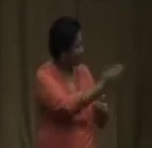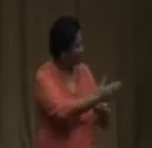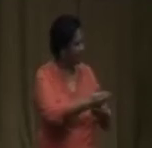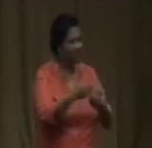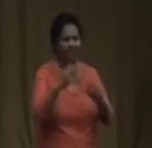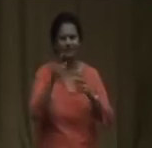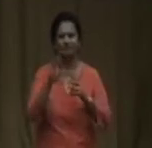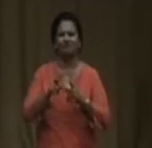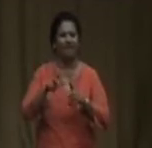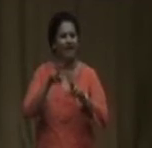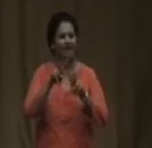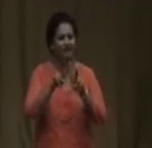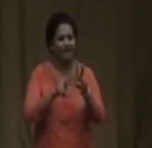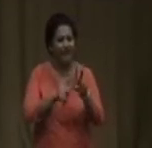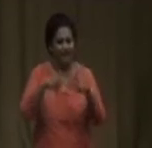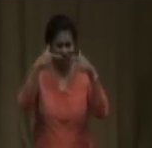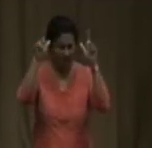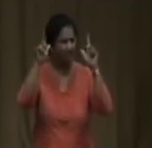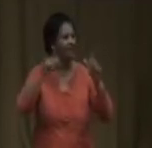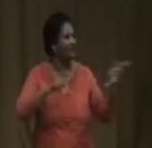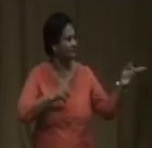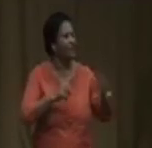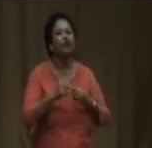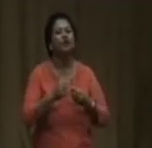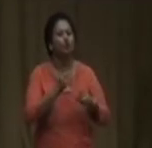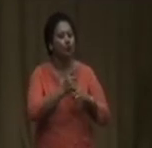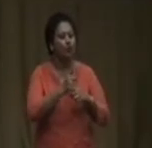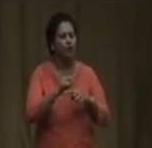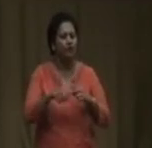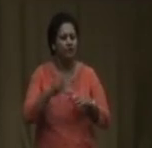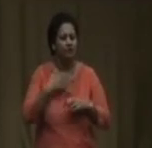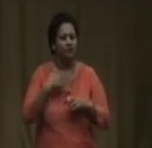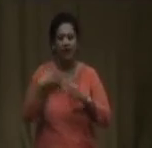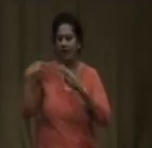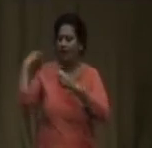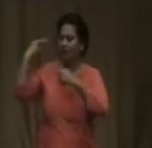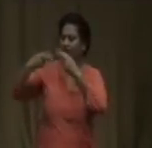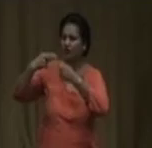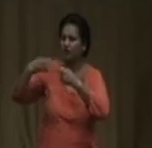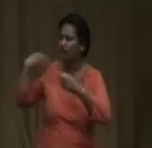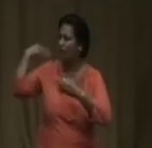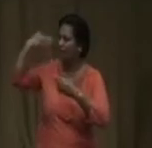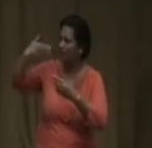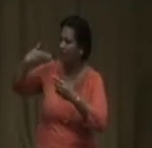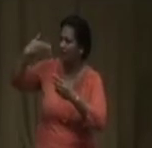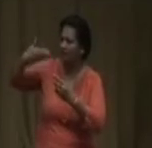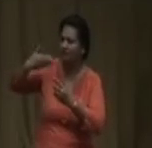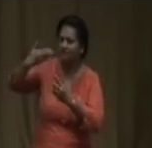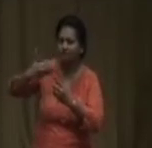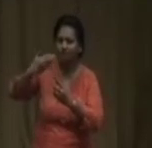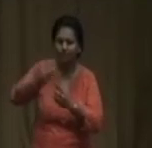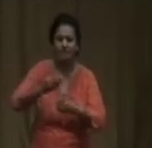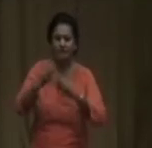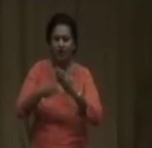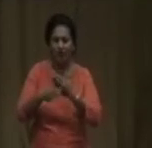the themes of the different fora across the years, and it is quite compelling to see the importance